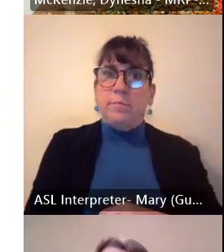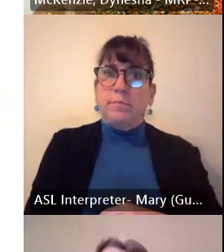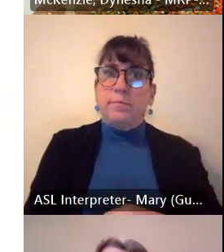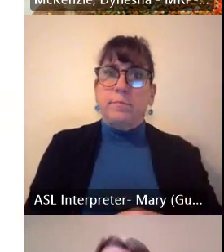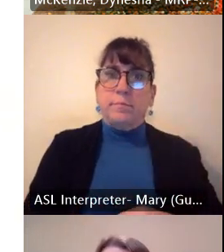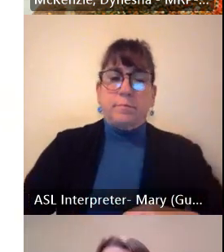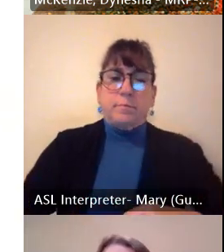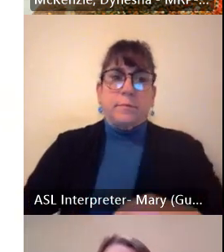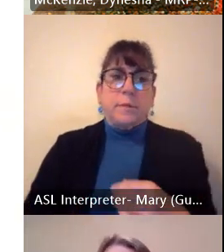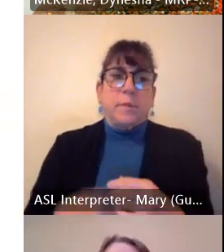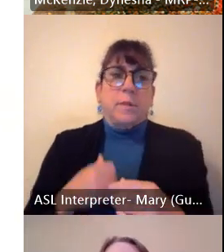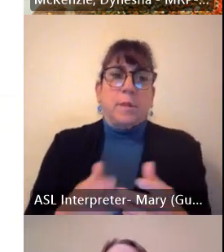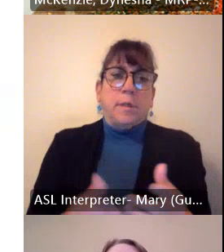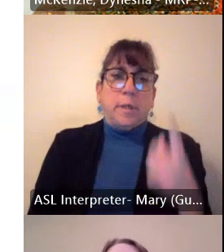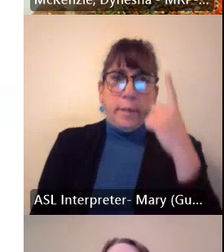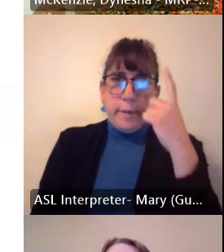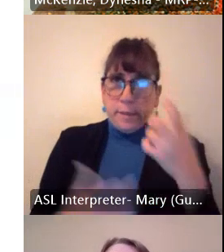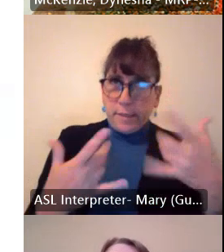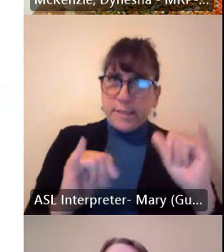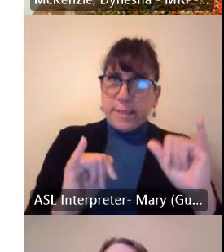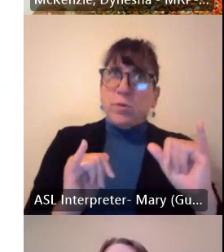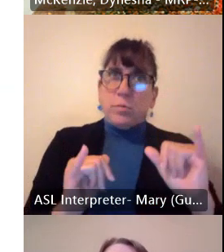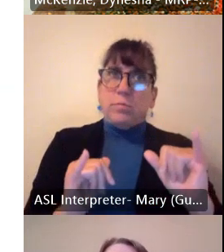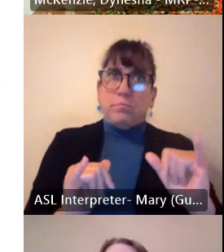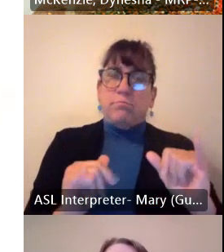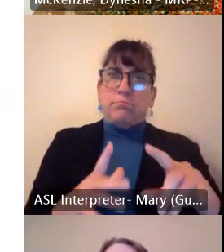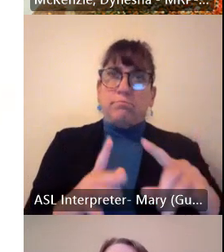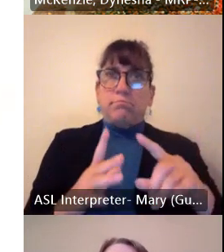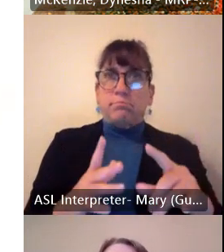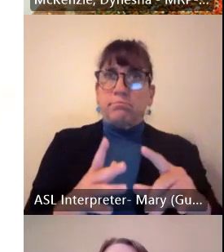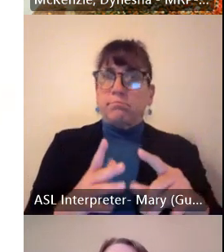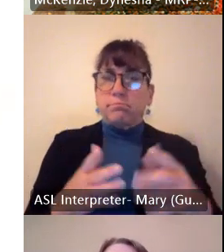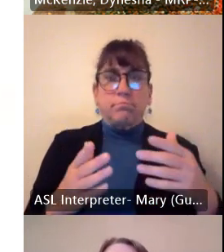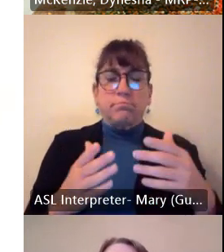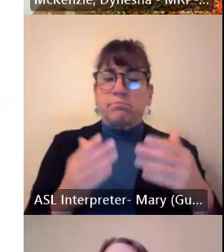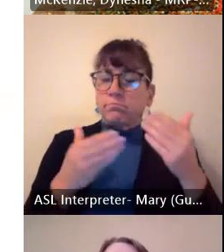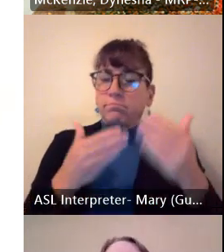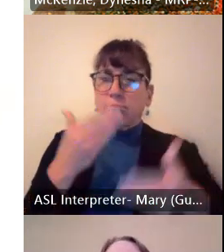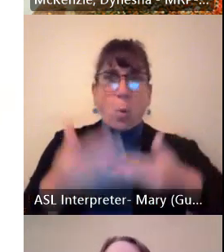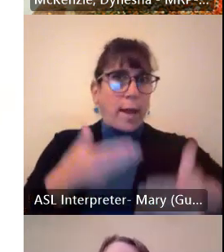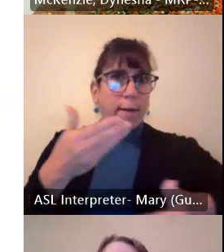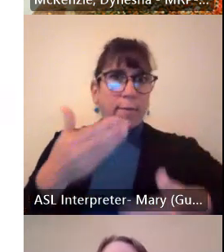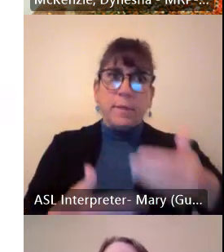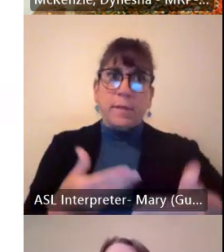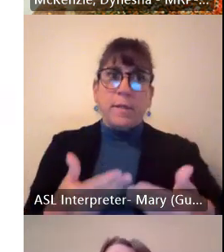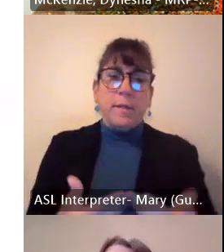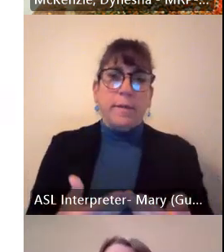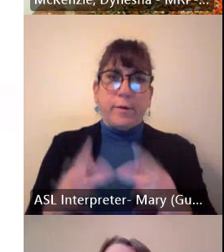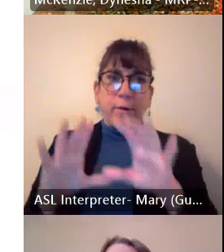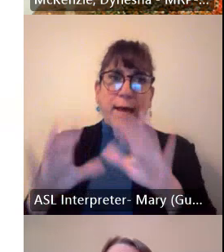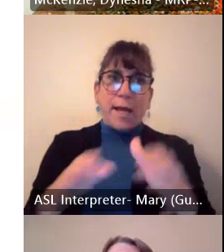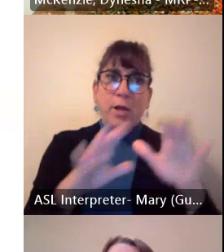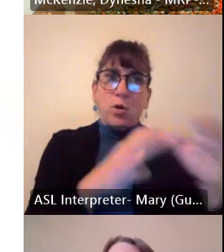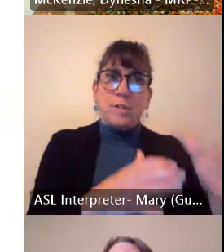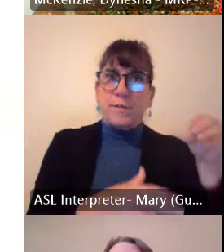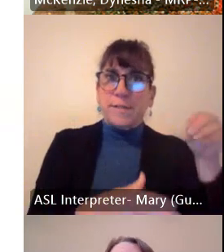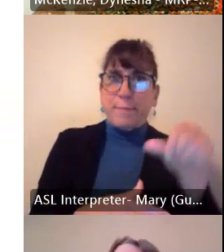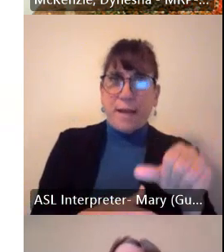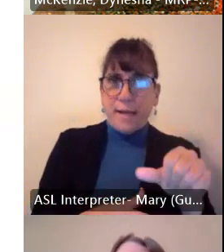still in effect. There are categories of spending, the BEDCA. So